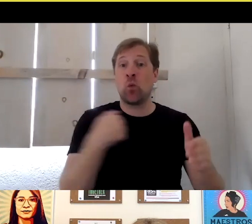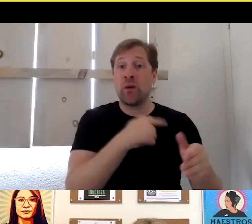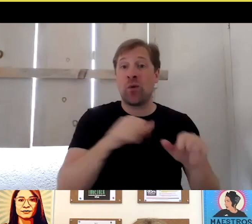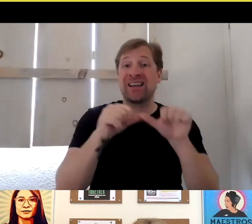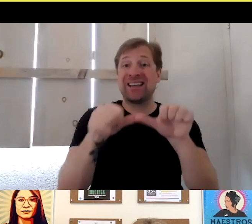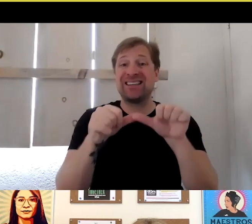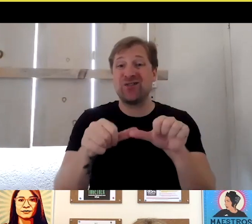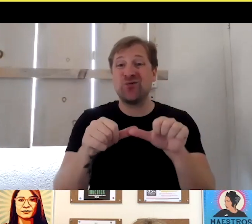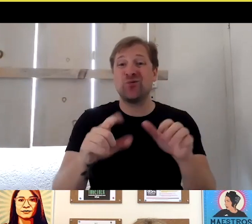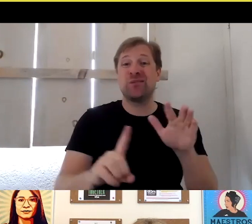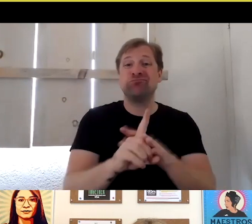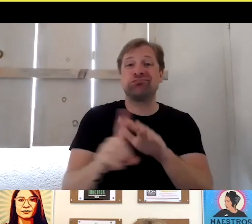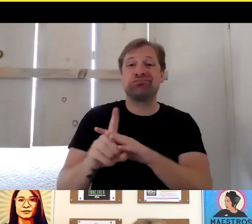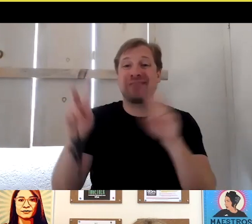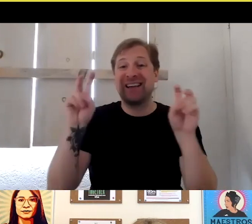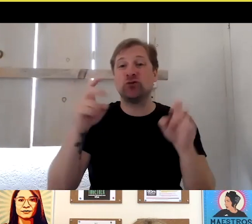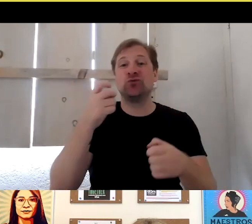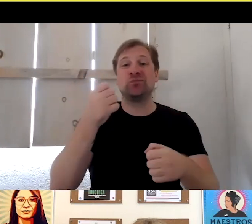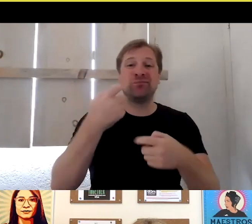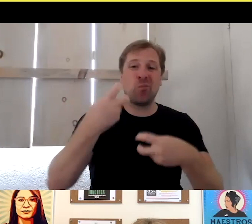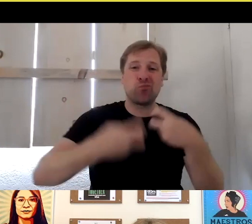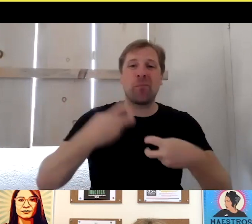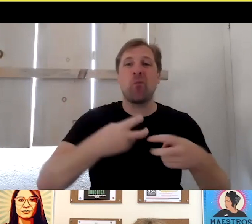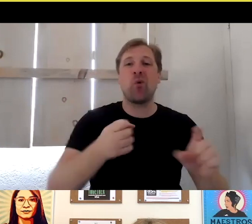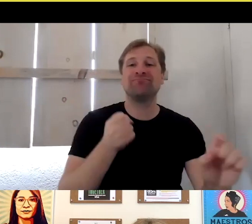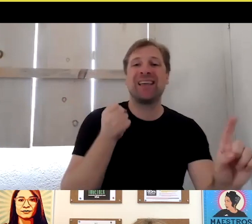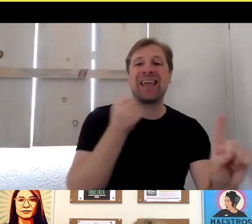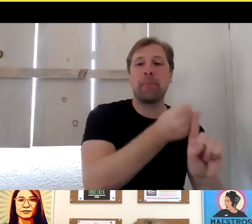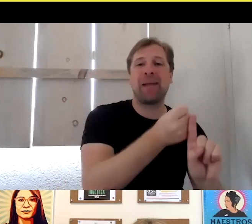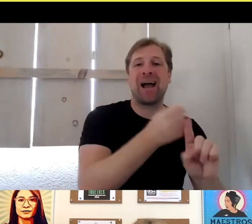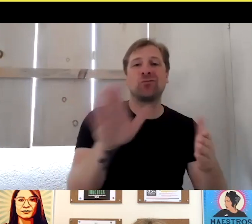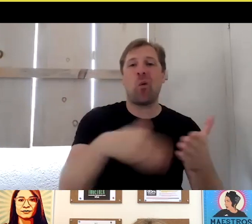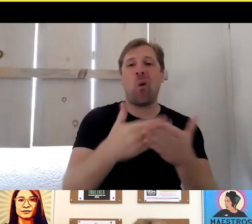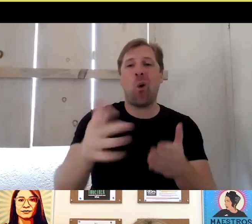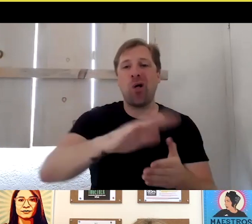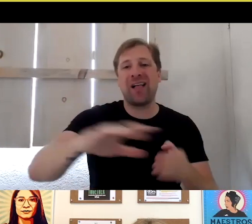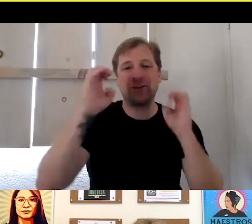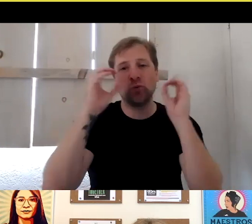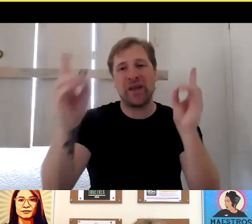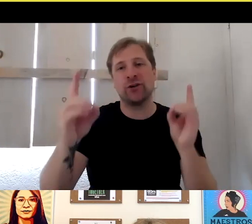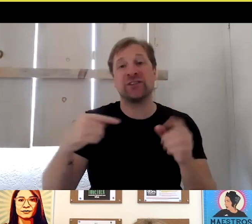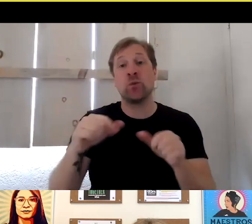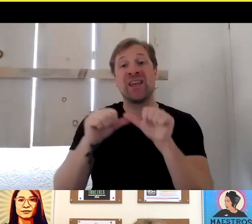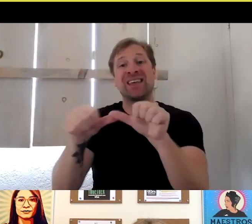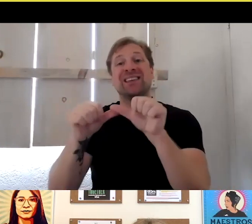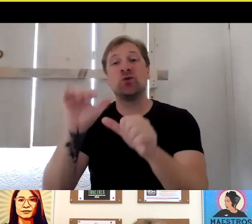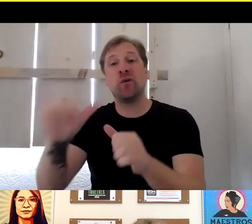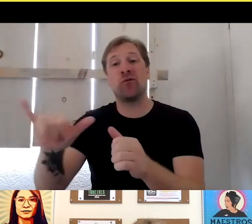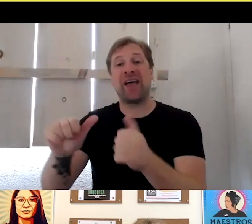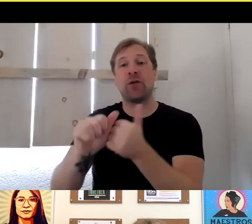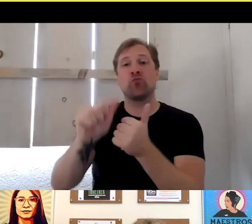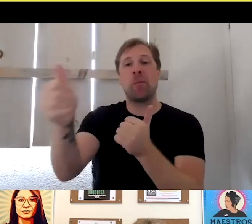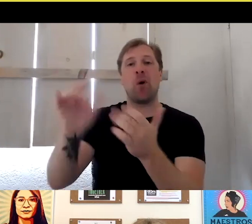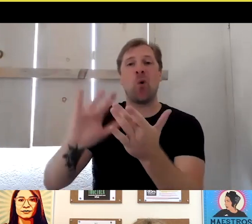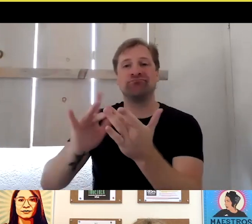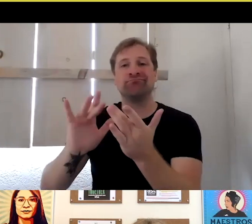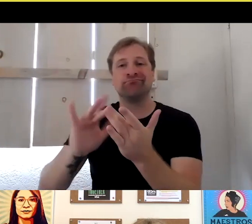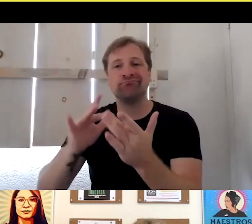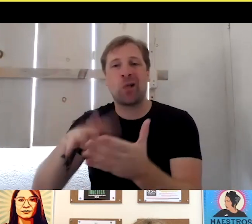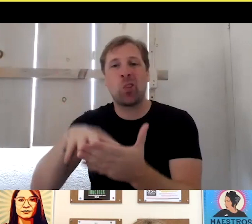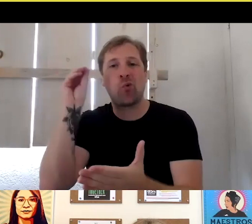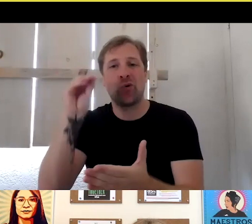be issues that will impact all educators as we move through the remote learning period. This group